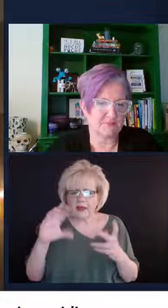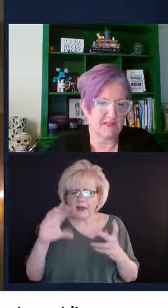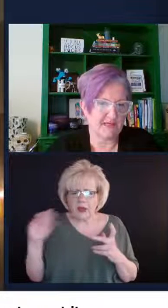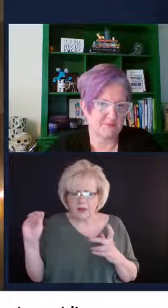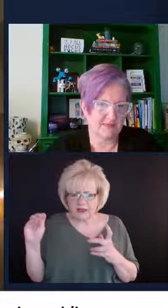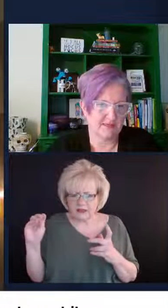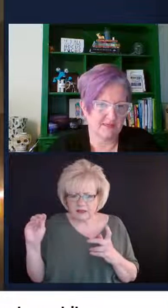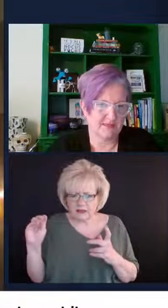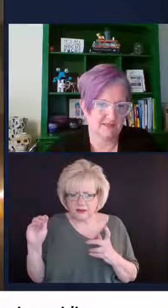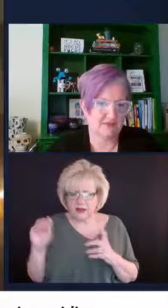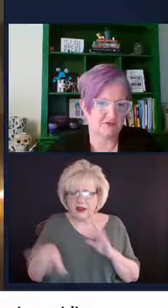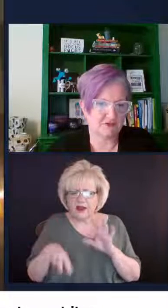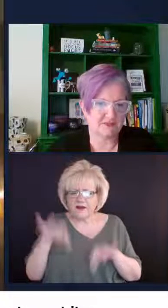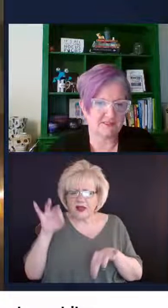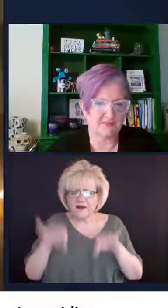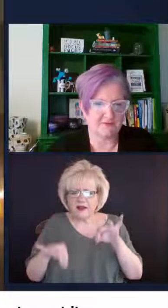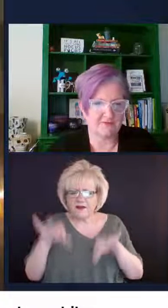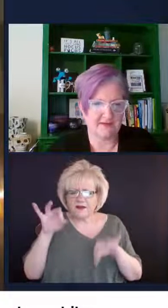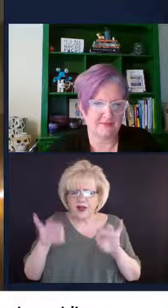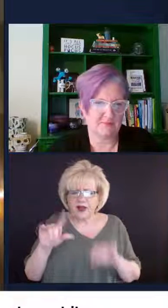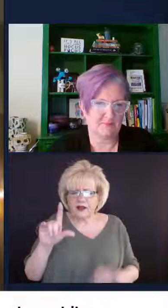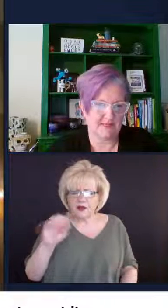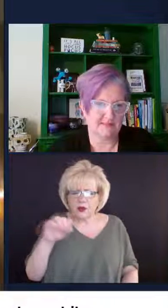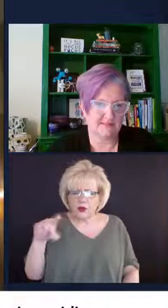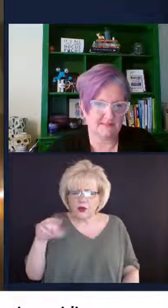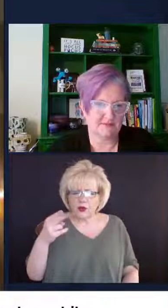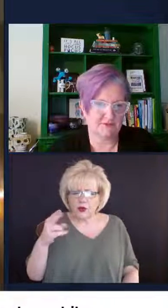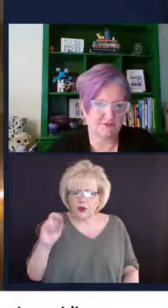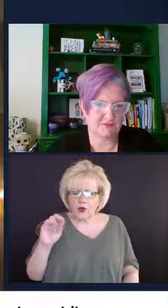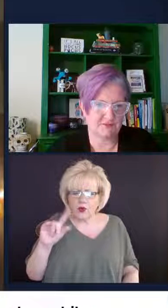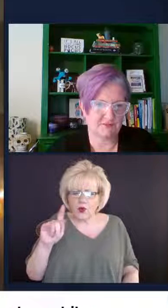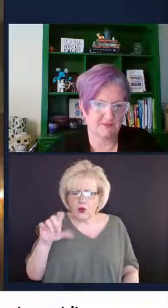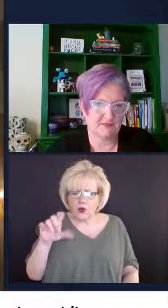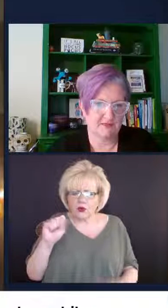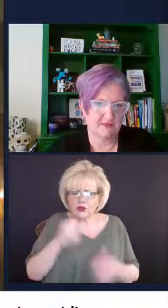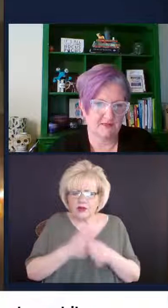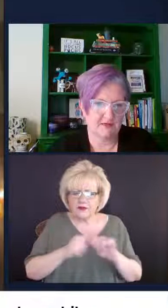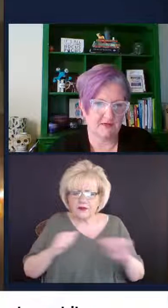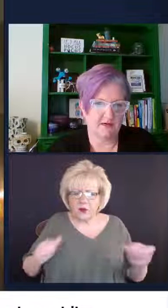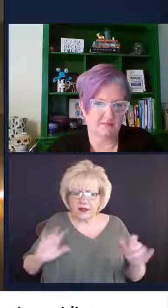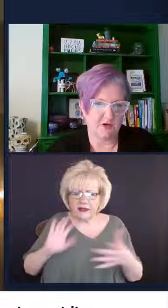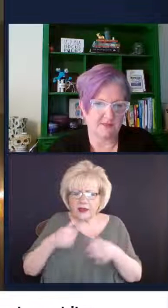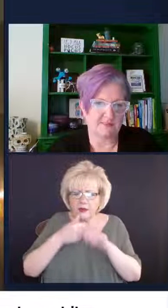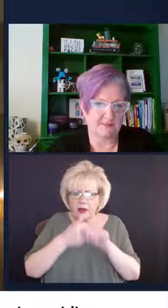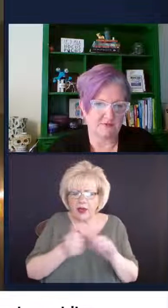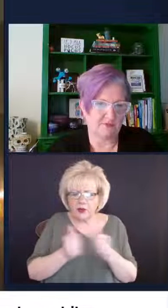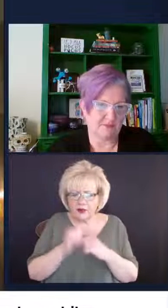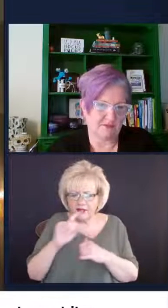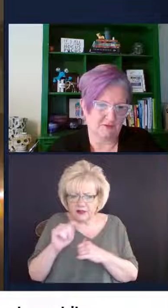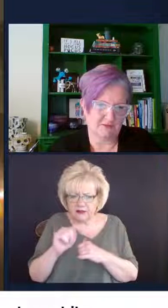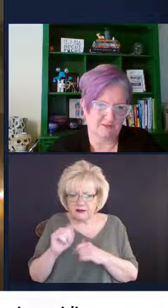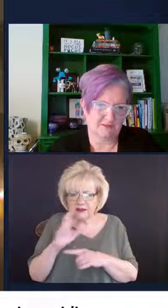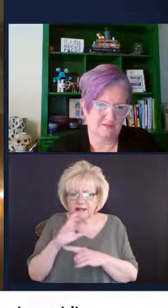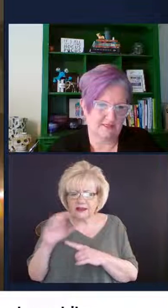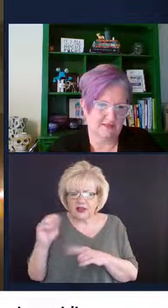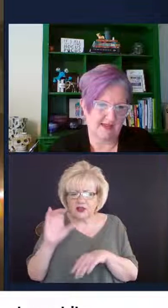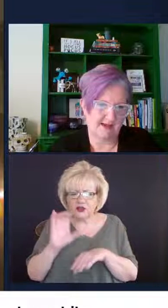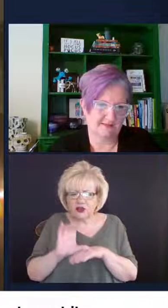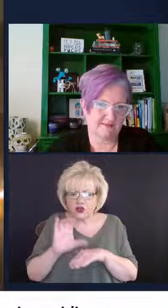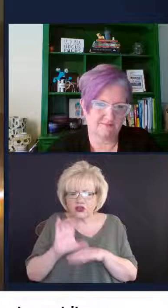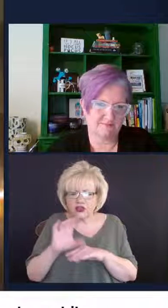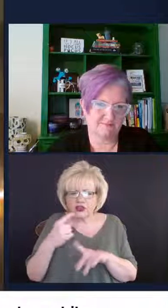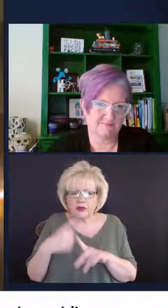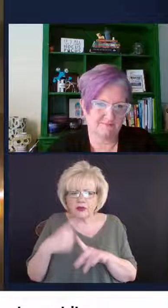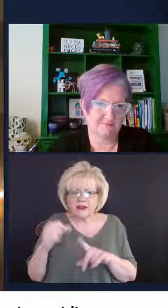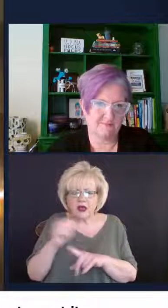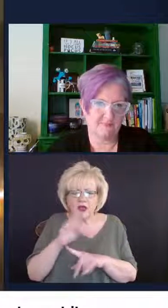to complying with it. And churches and other faith-based institutions are exempt from inclusion in the